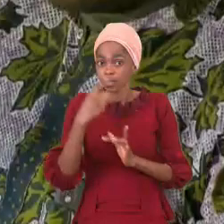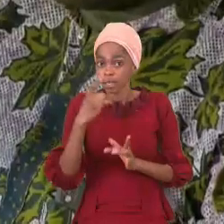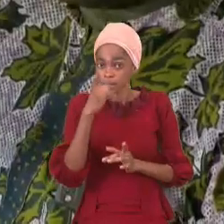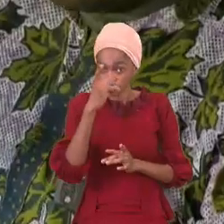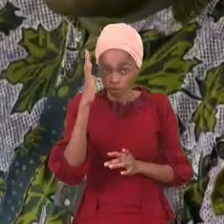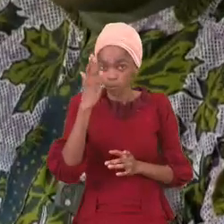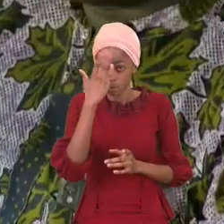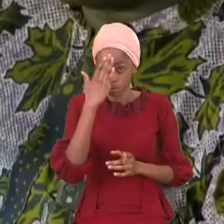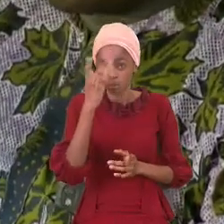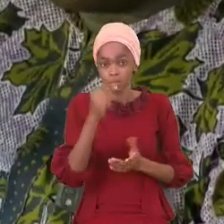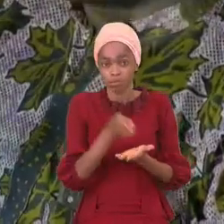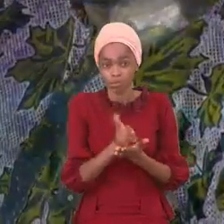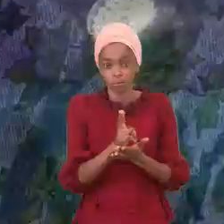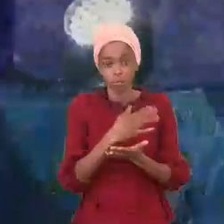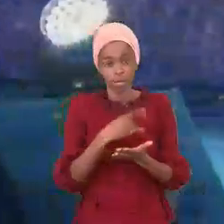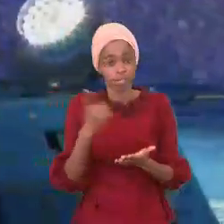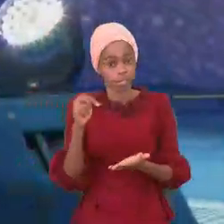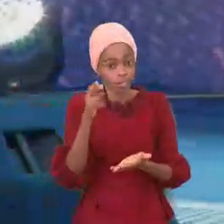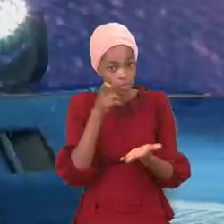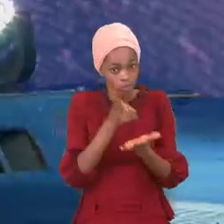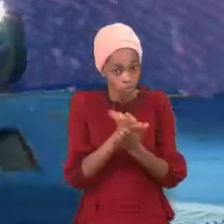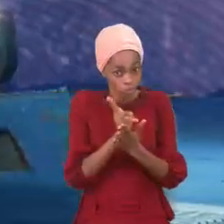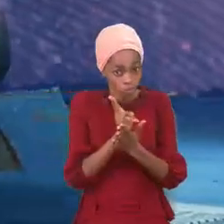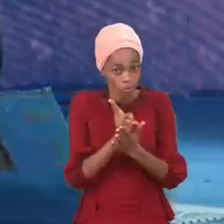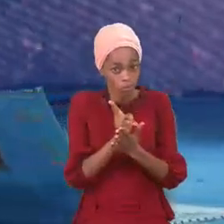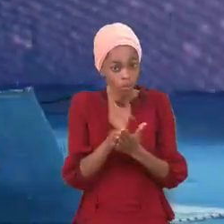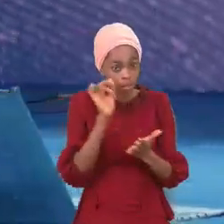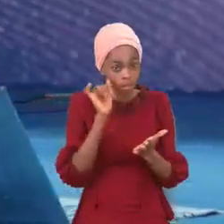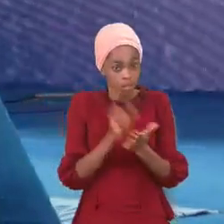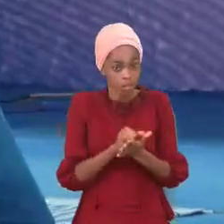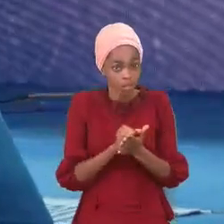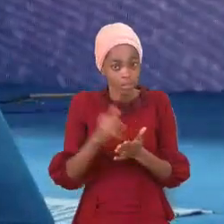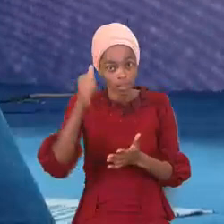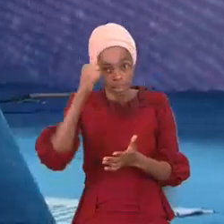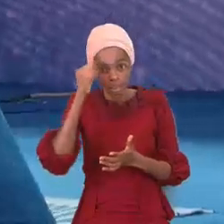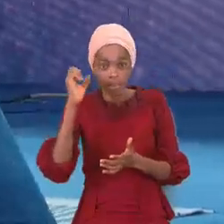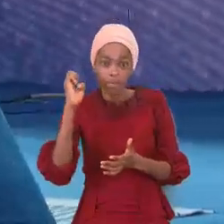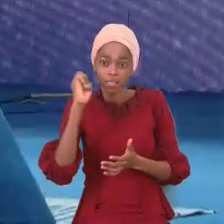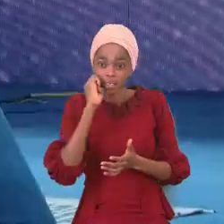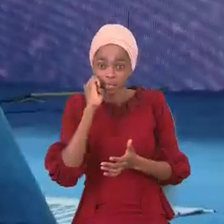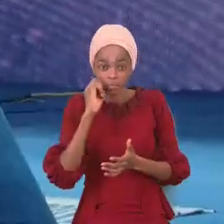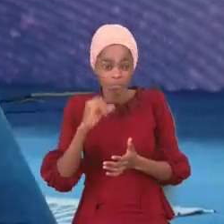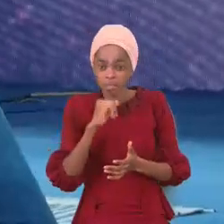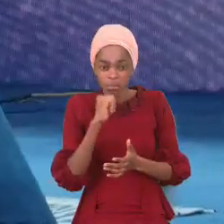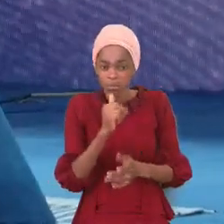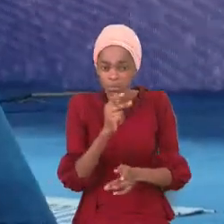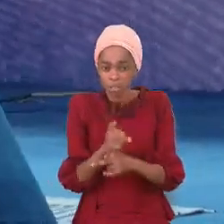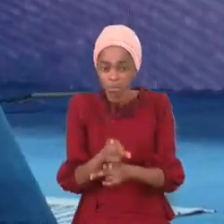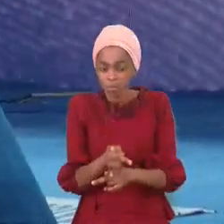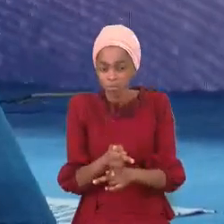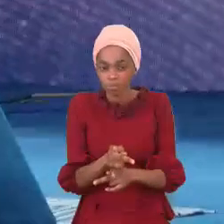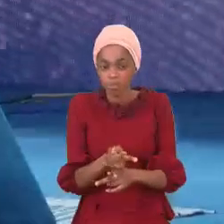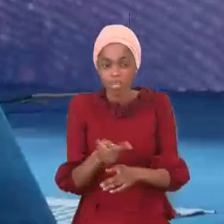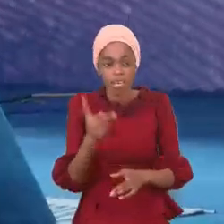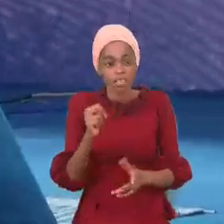the truth. The truth that Adam and Eve did not keep. The